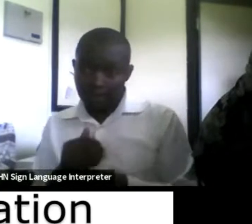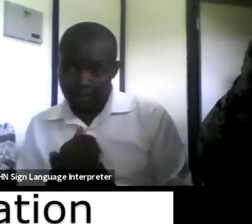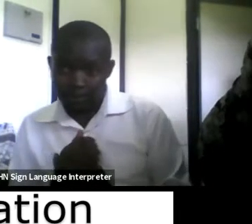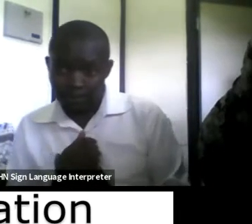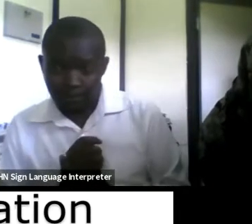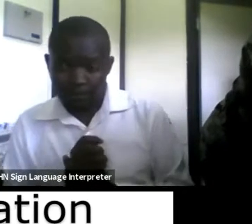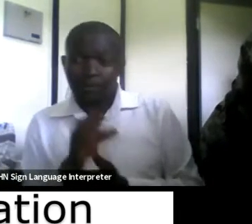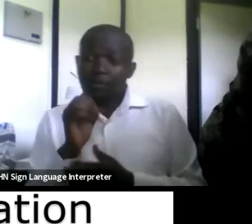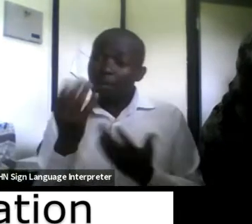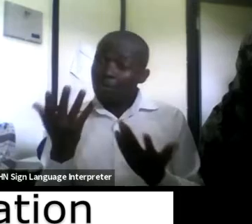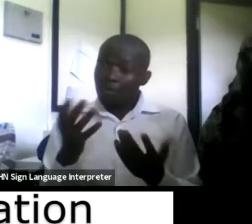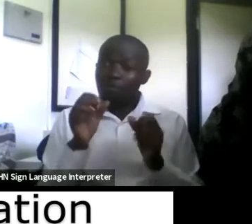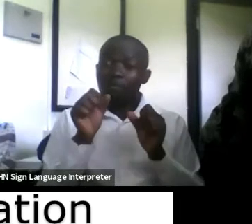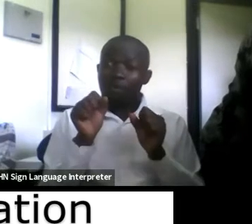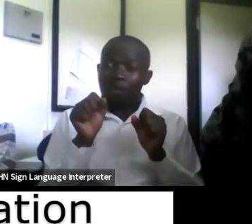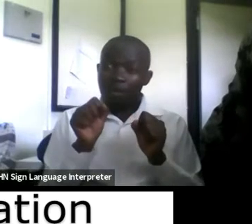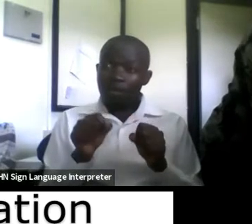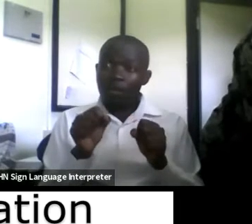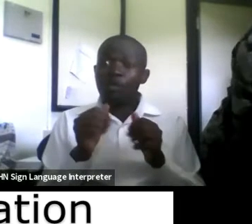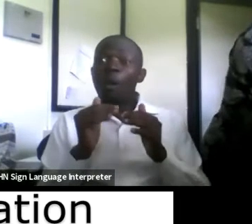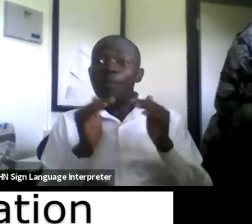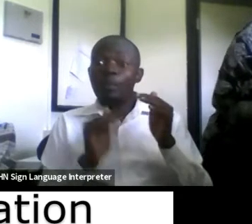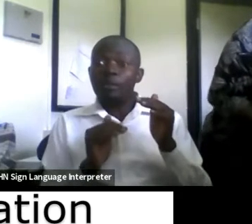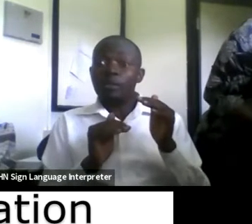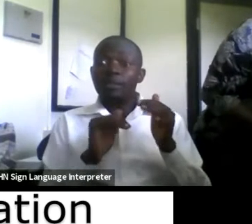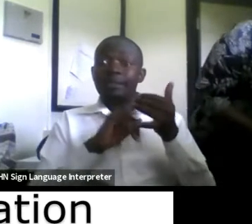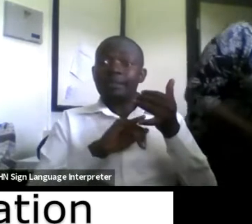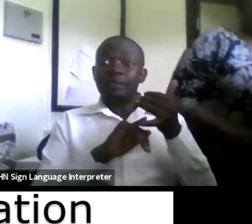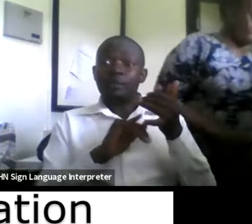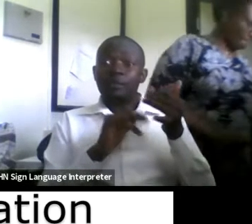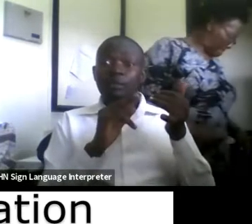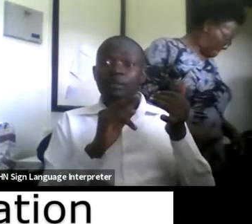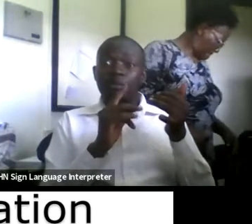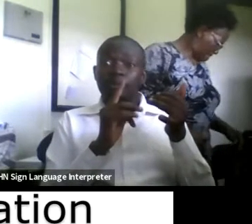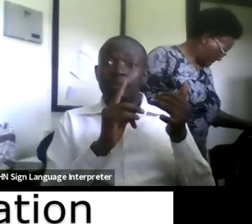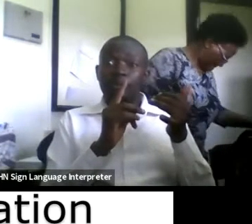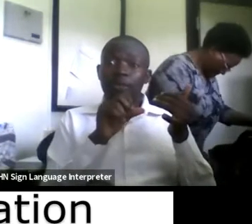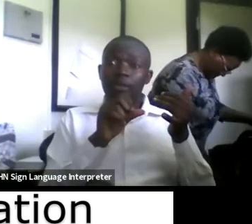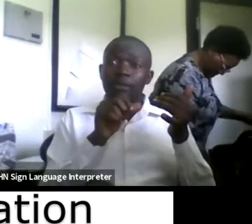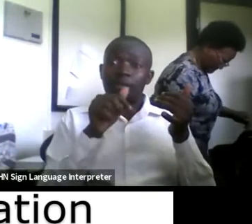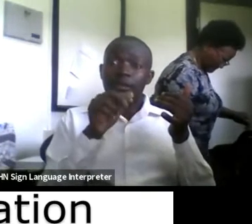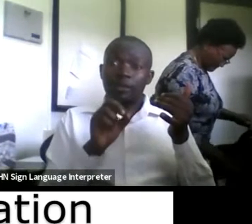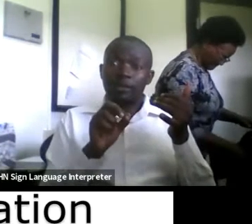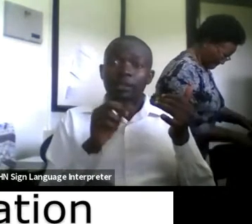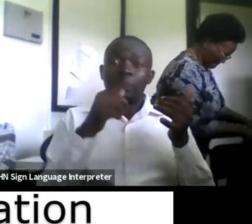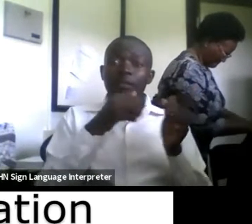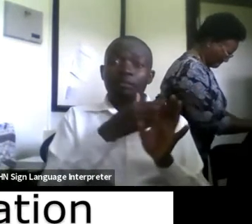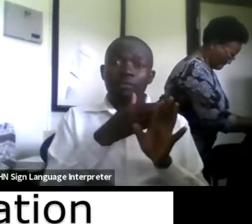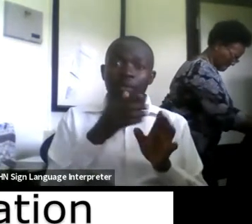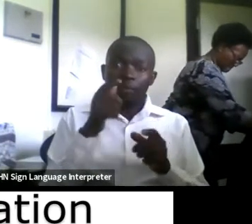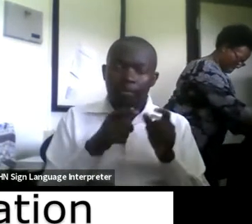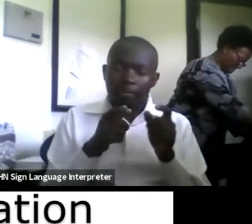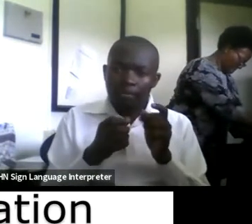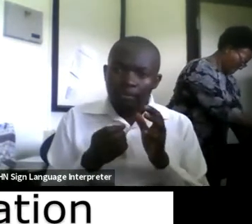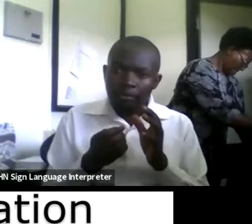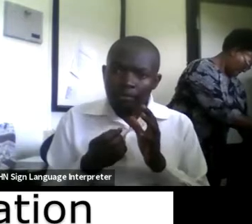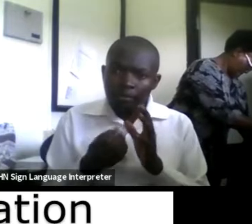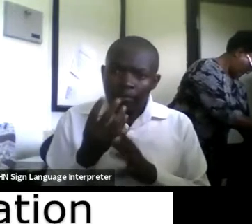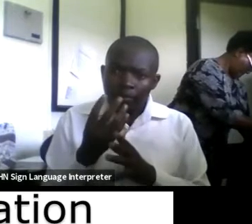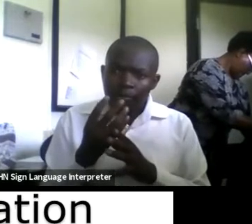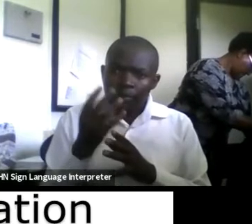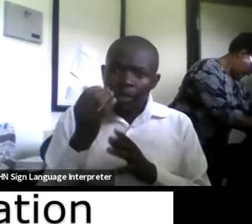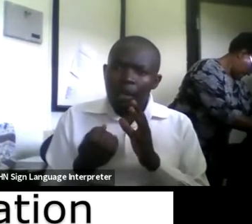when we looked at it, we know that in September 1978, there was the Alma-Ata Declaration, which said that the